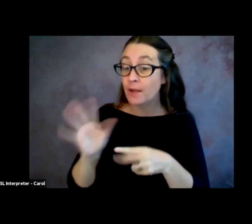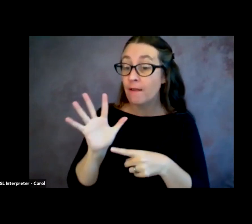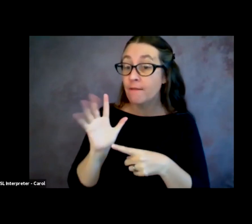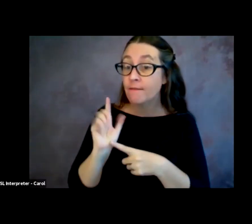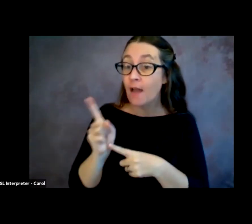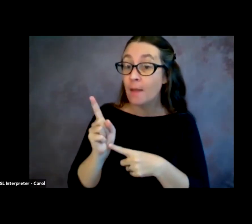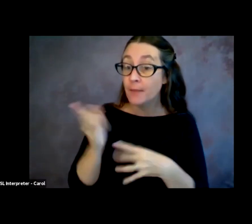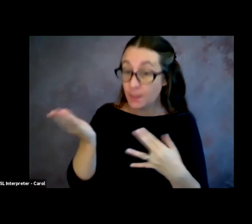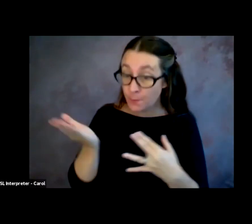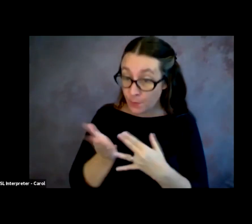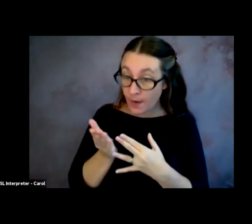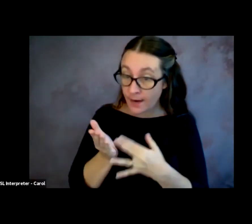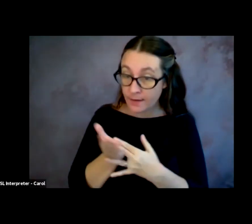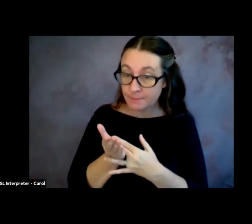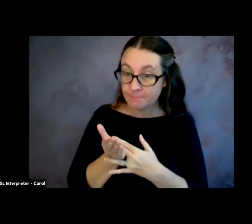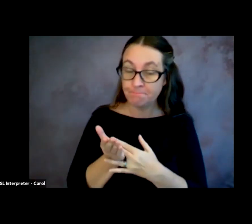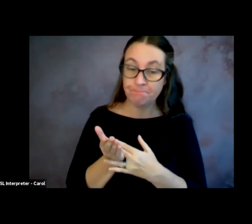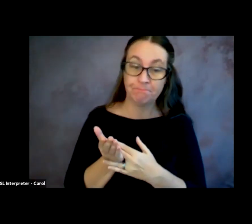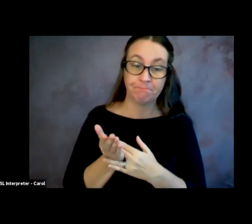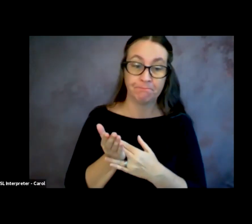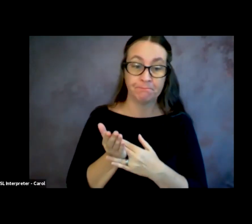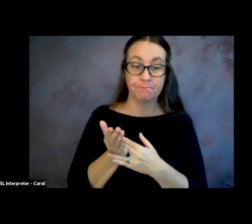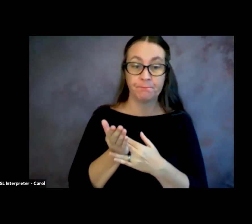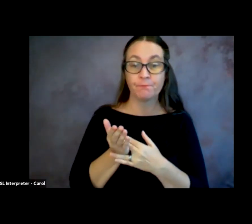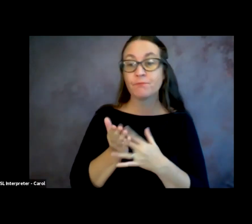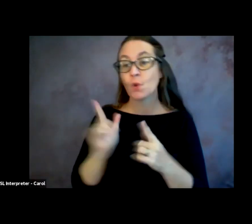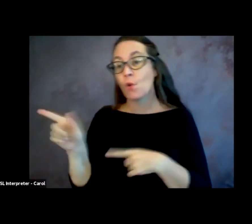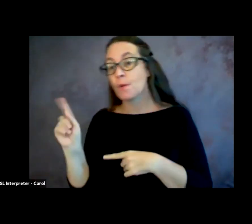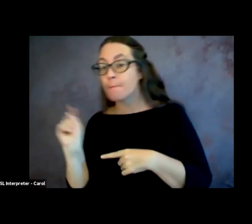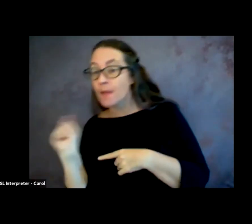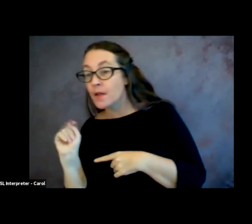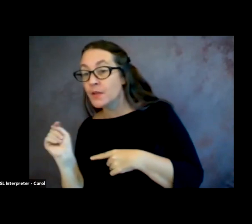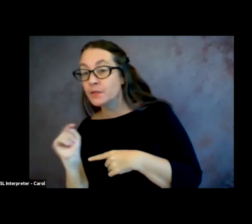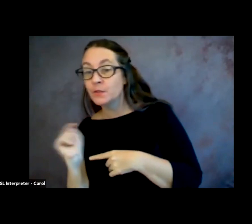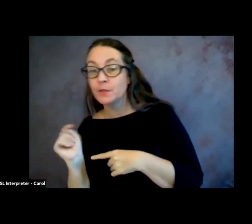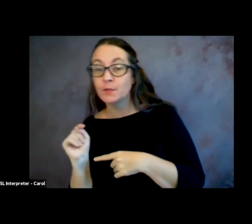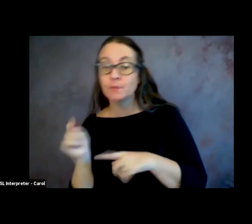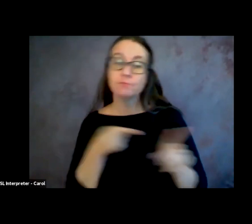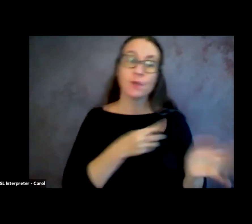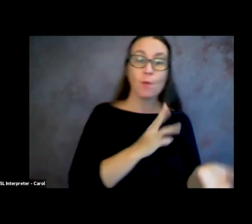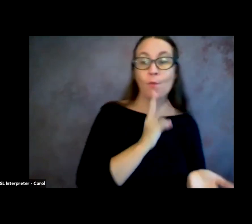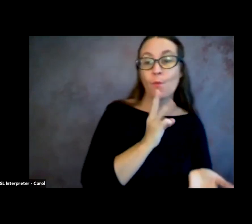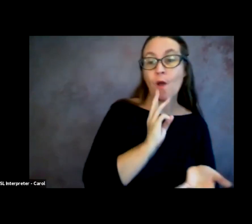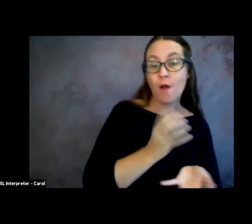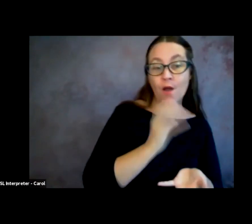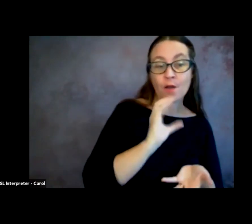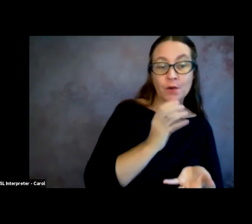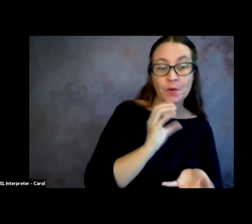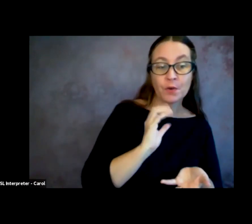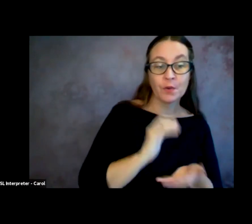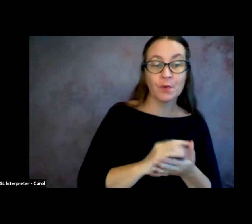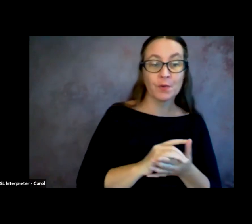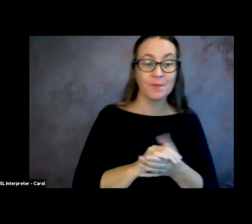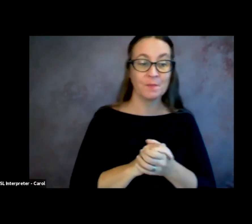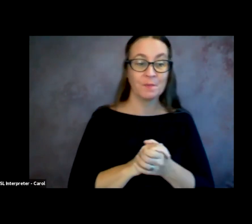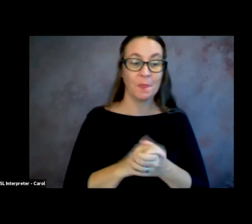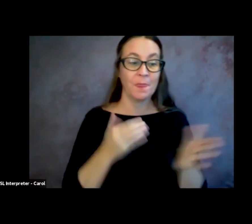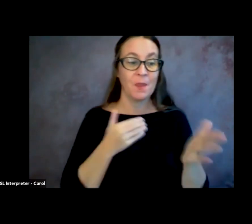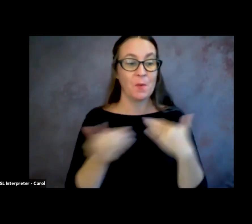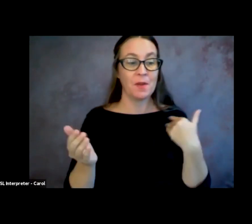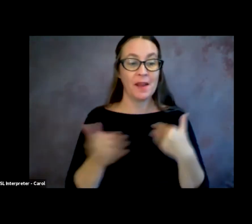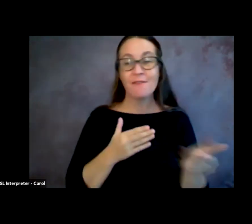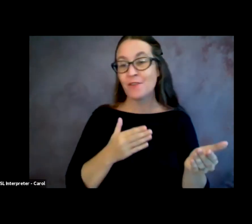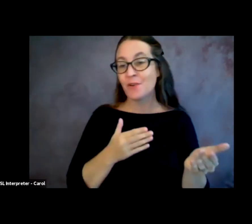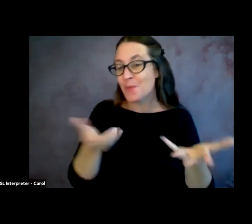5-minute break. Go to the bathroom, go get some water, go do whatever it is that you need to